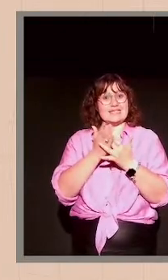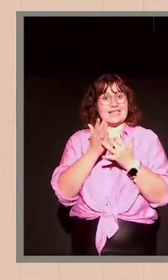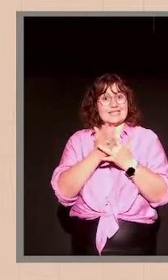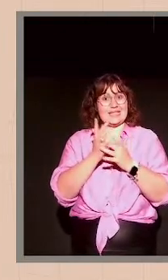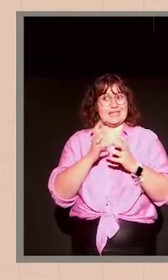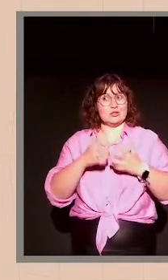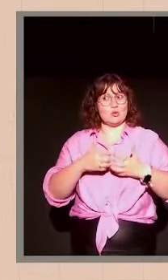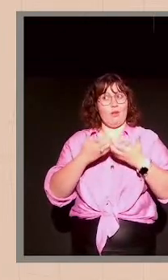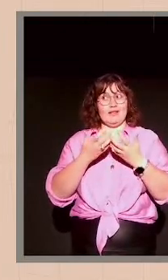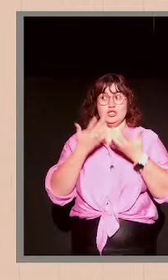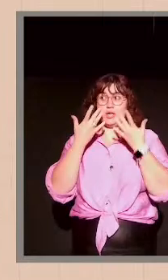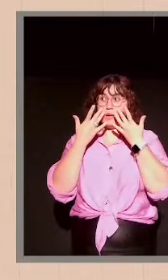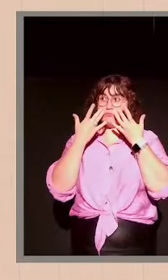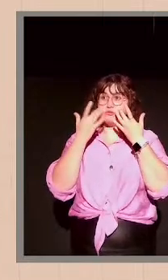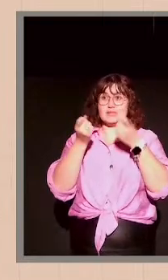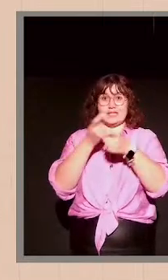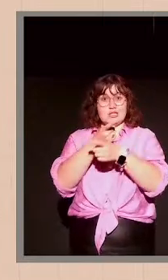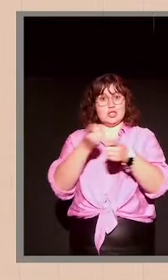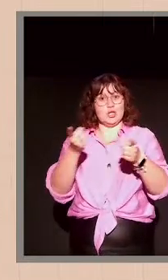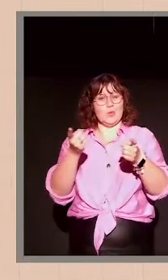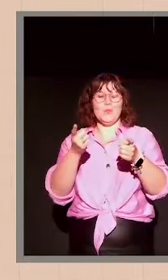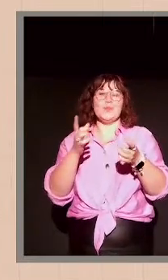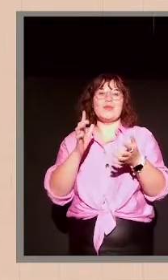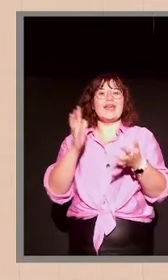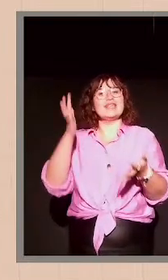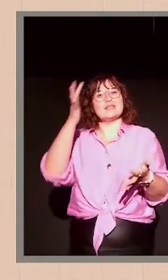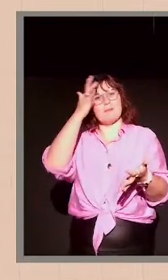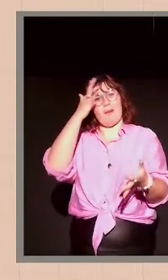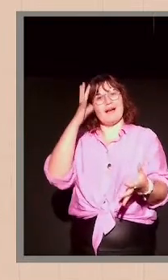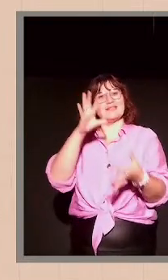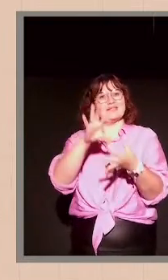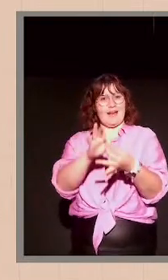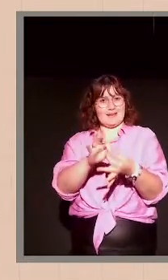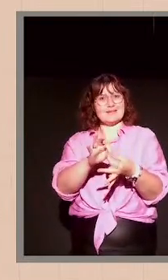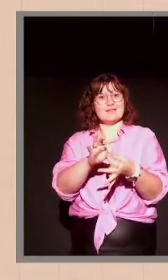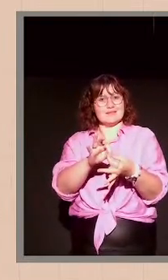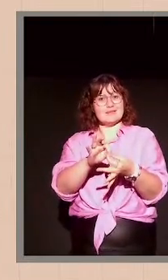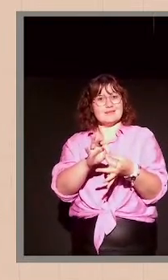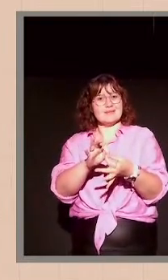to present about is a mindset.